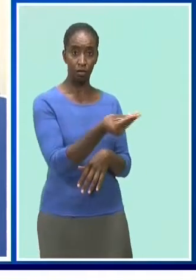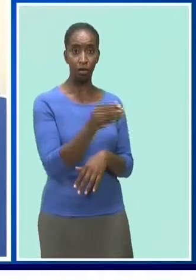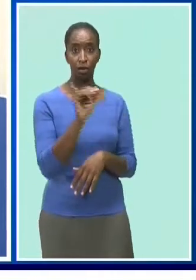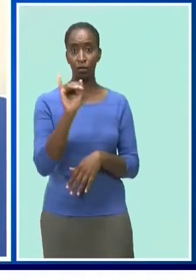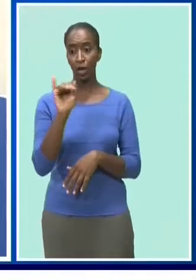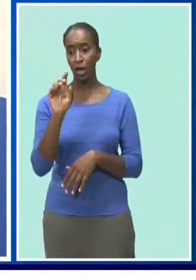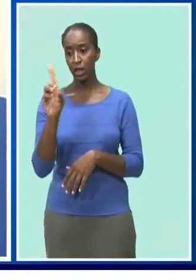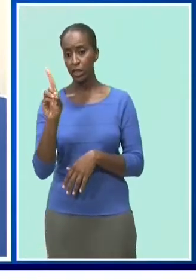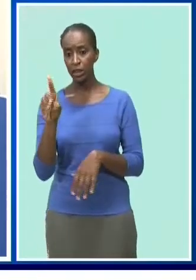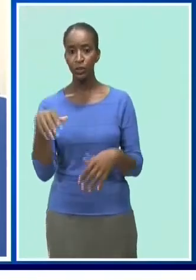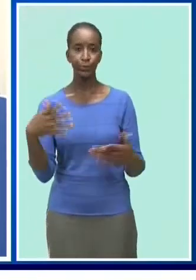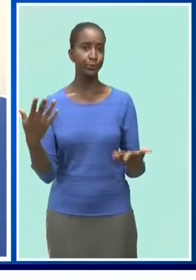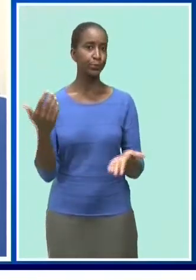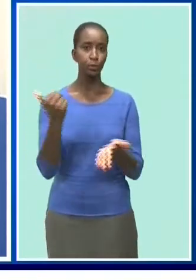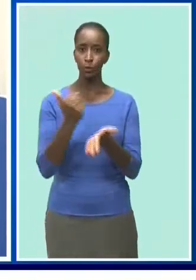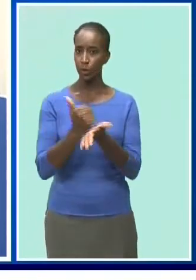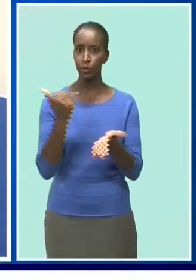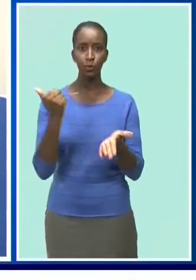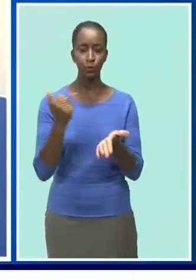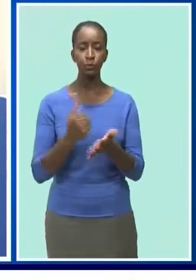Barbados registration, passport.